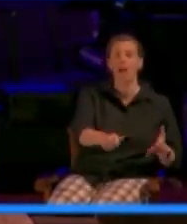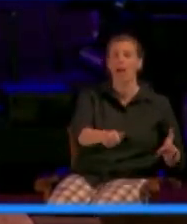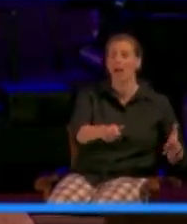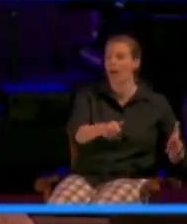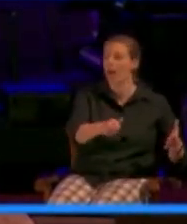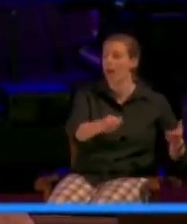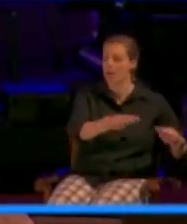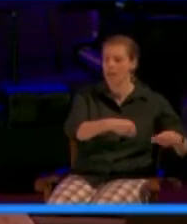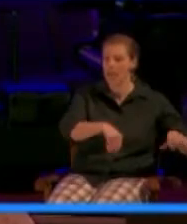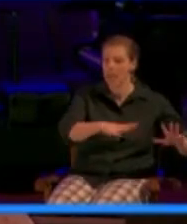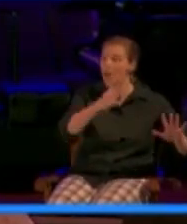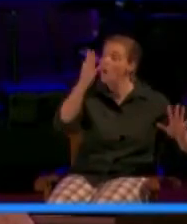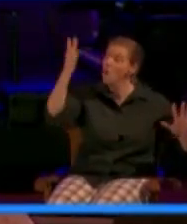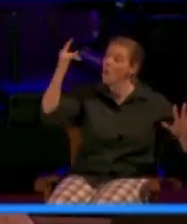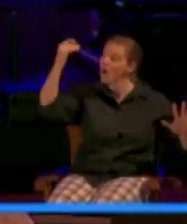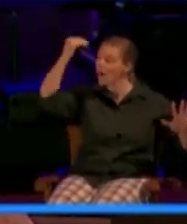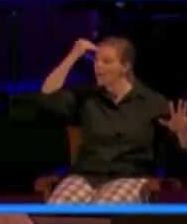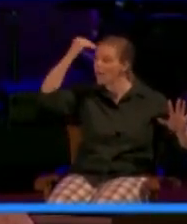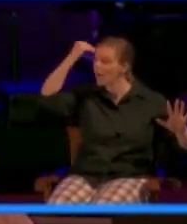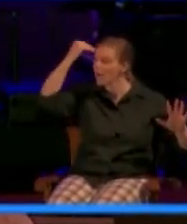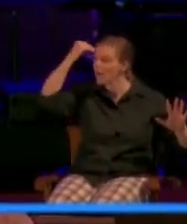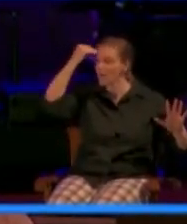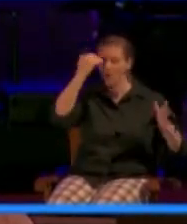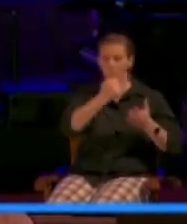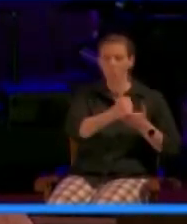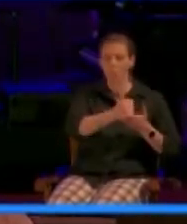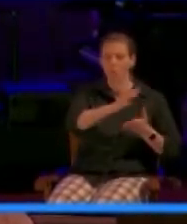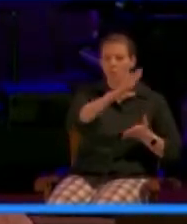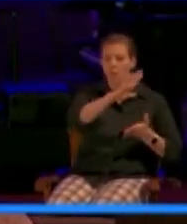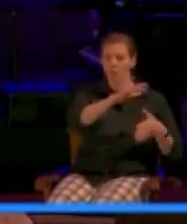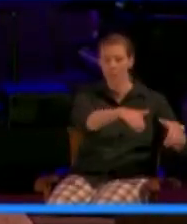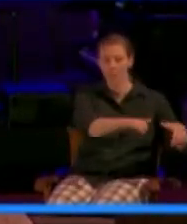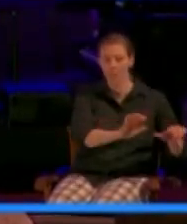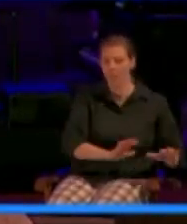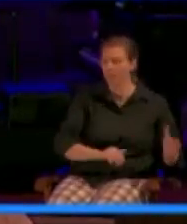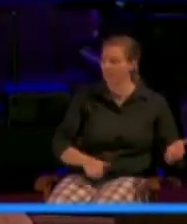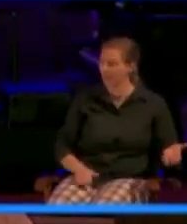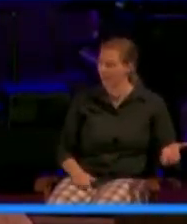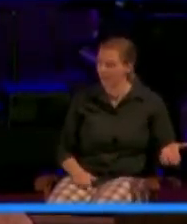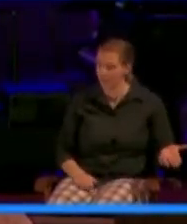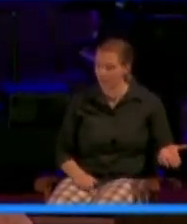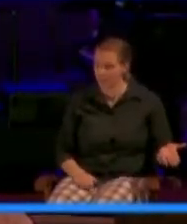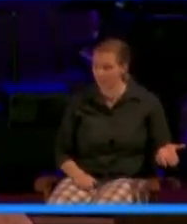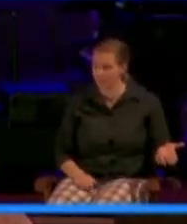And in his joy, he goes and he sells it all.